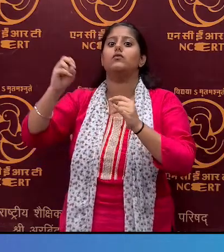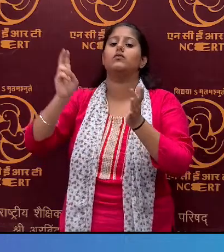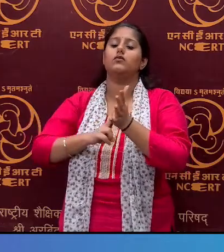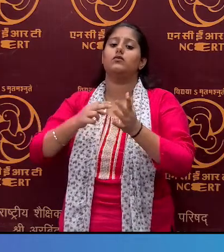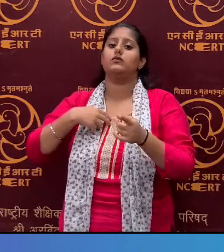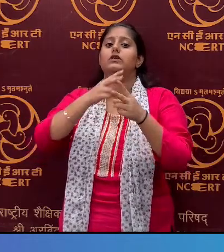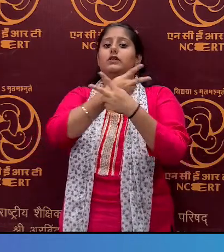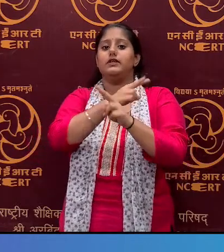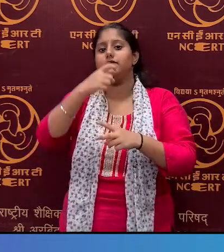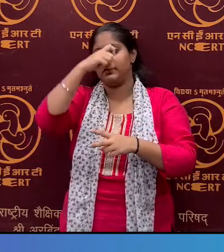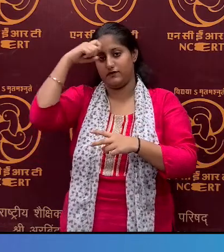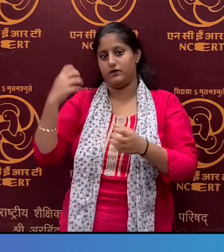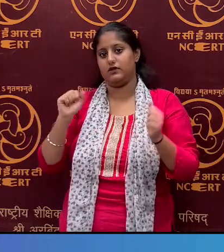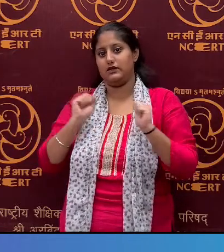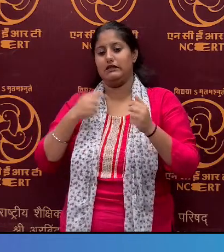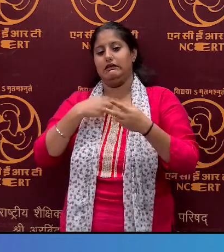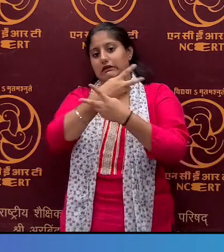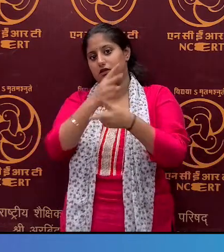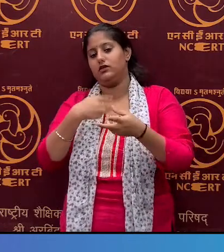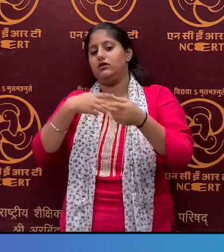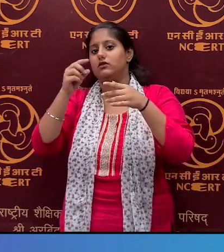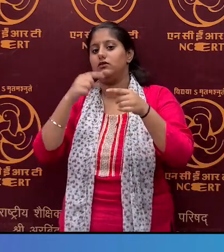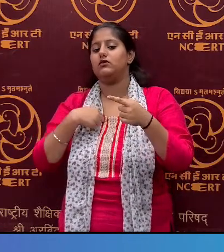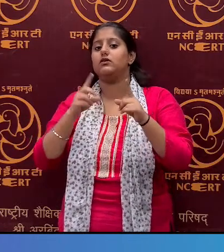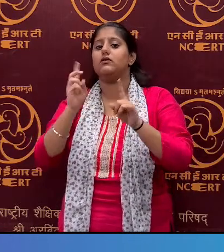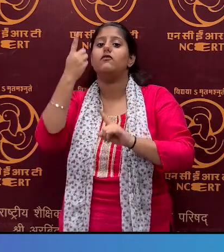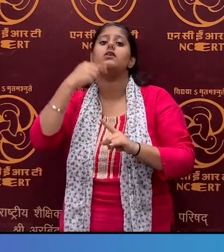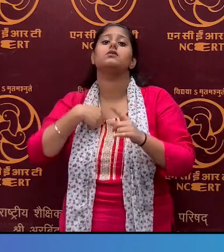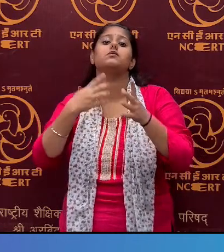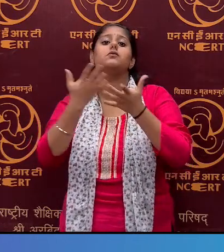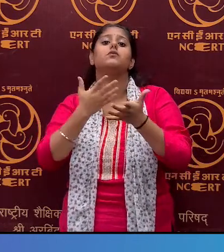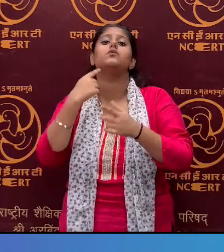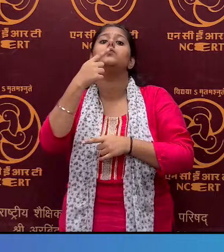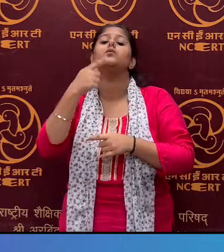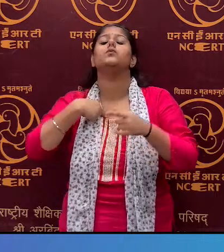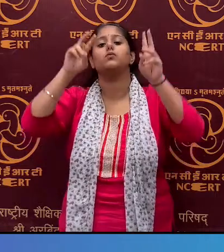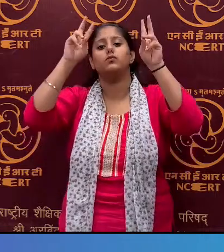to arid, semi-arid, tropical, subtropical words.